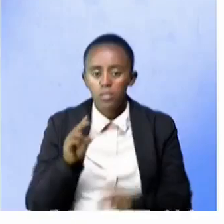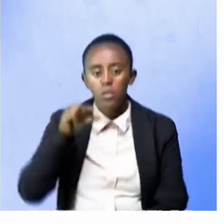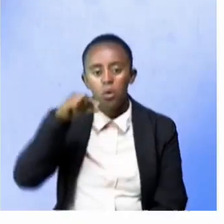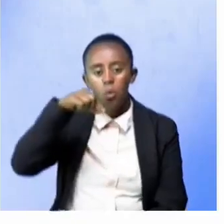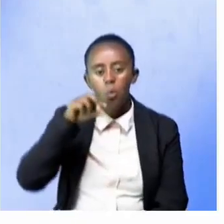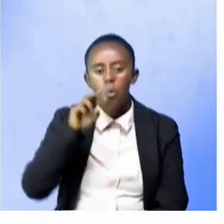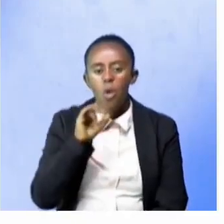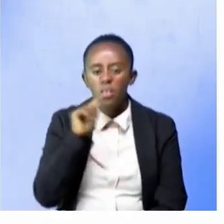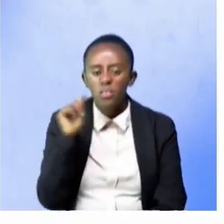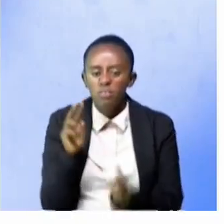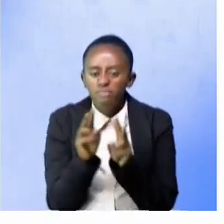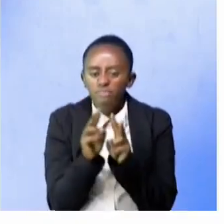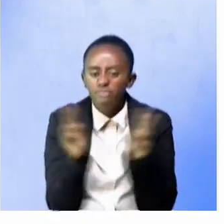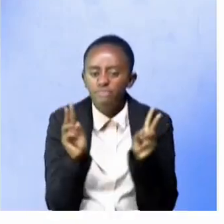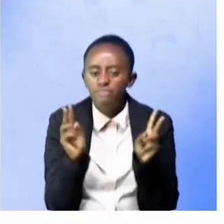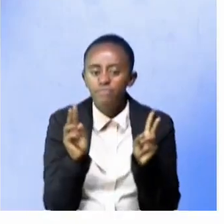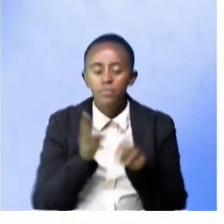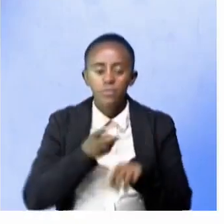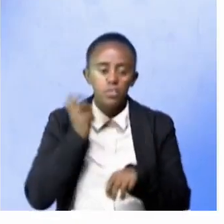difficult.